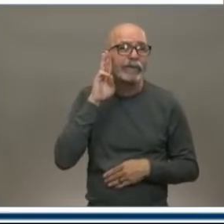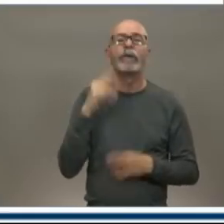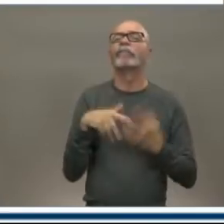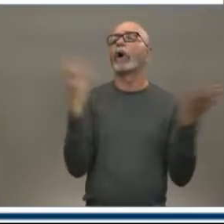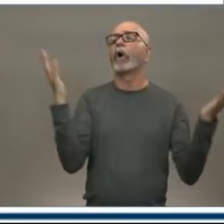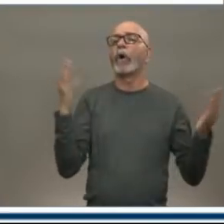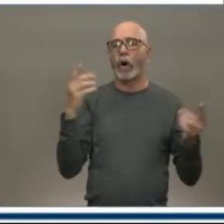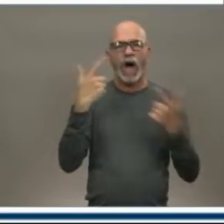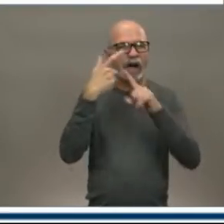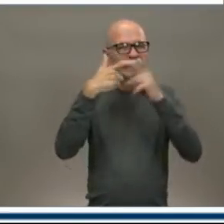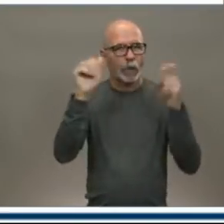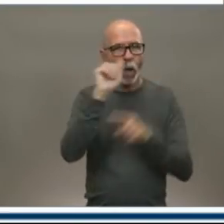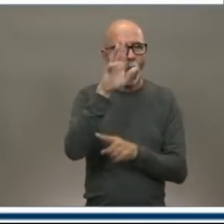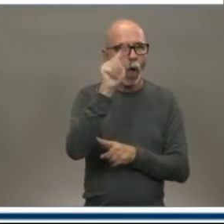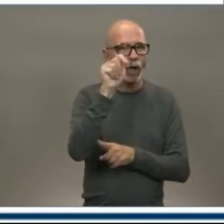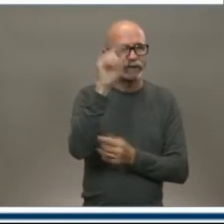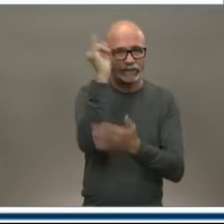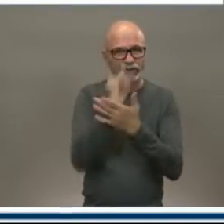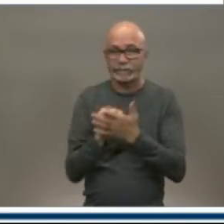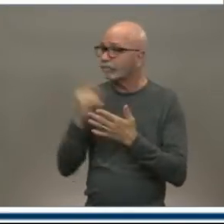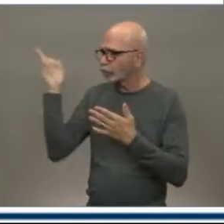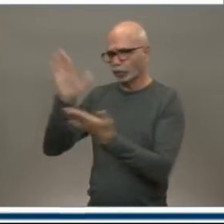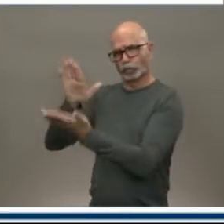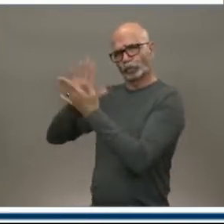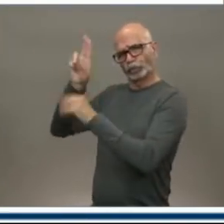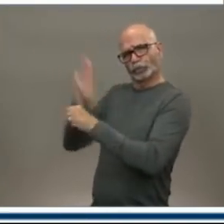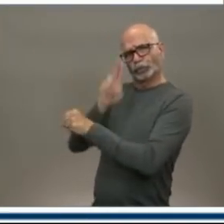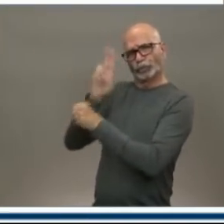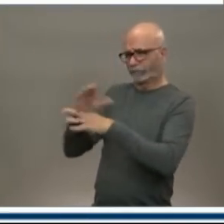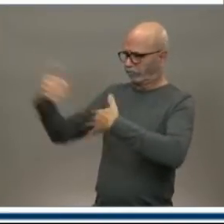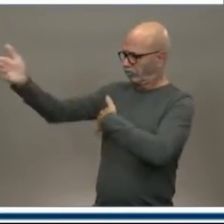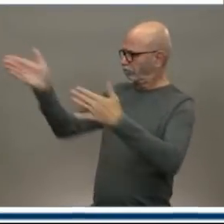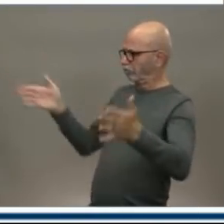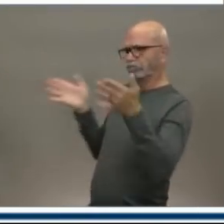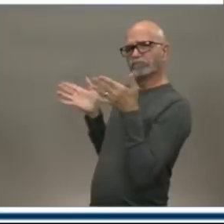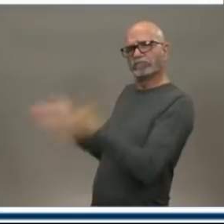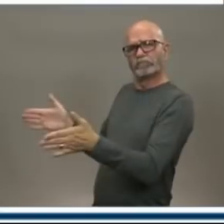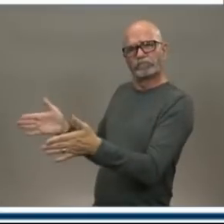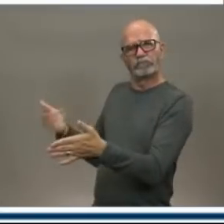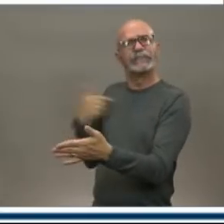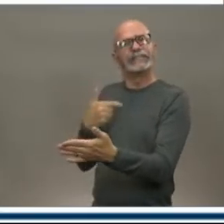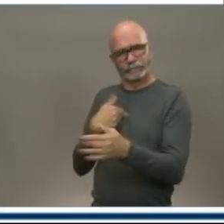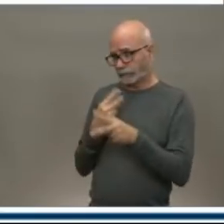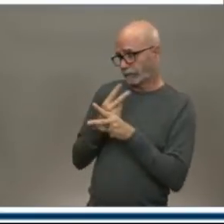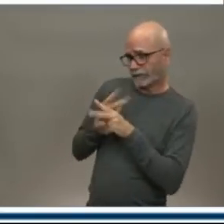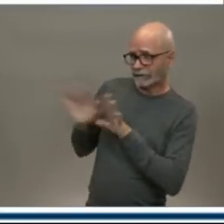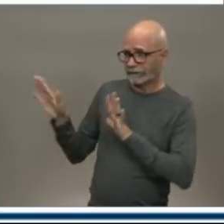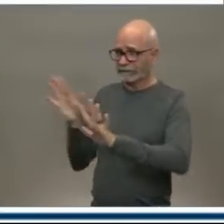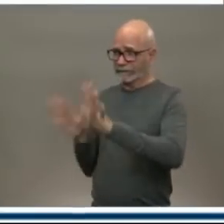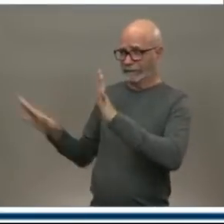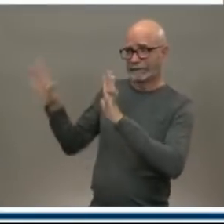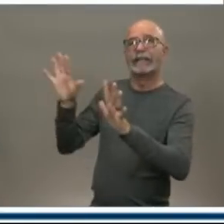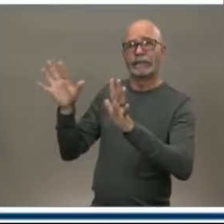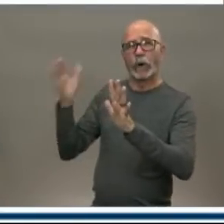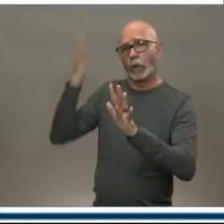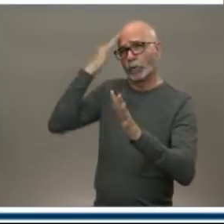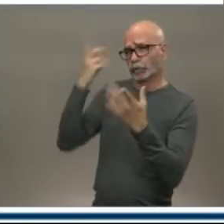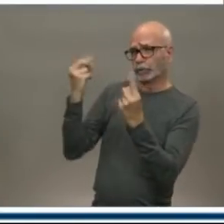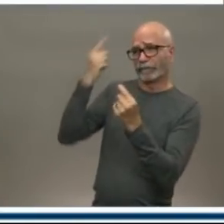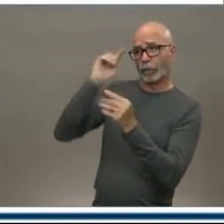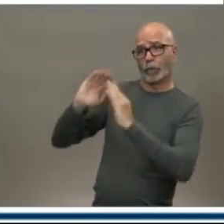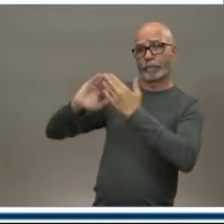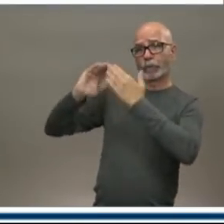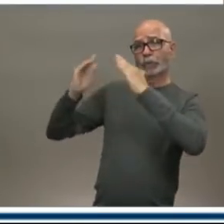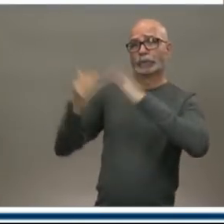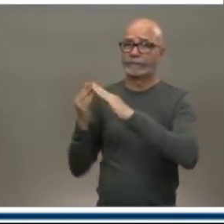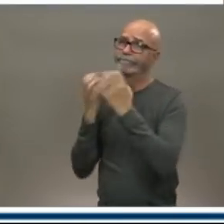need to find a way that, if possible, to allow all these things are important for our communities, important for